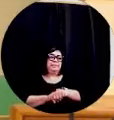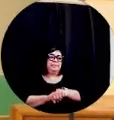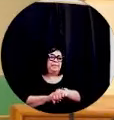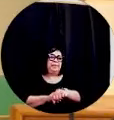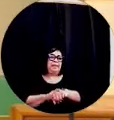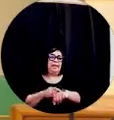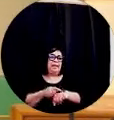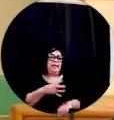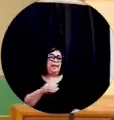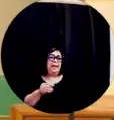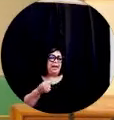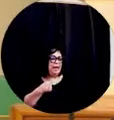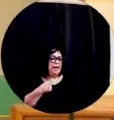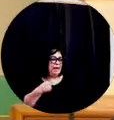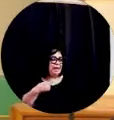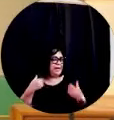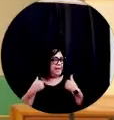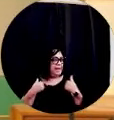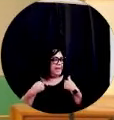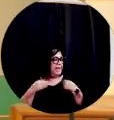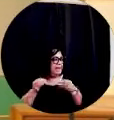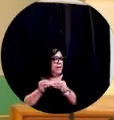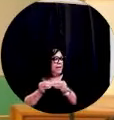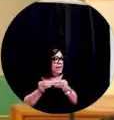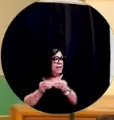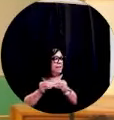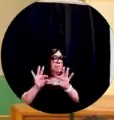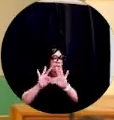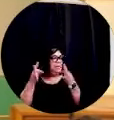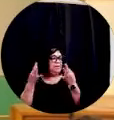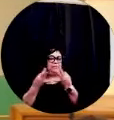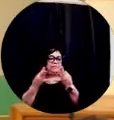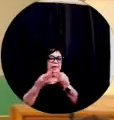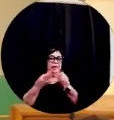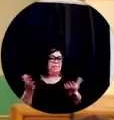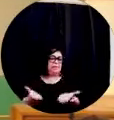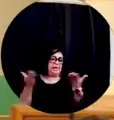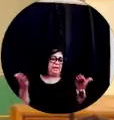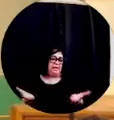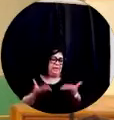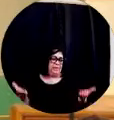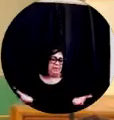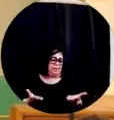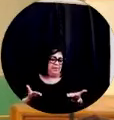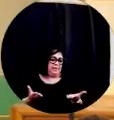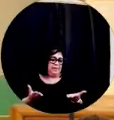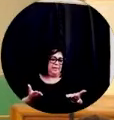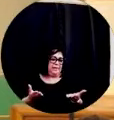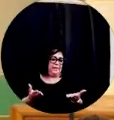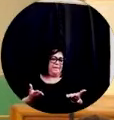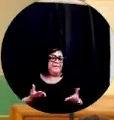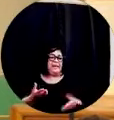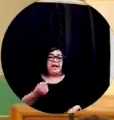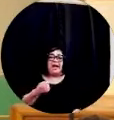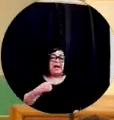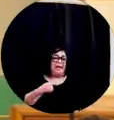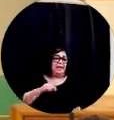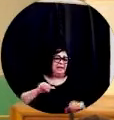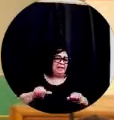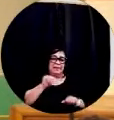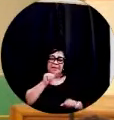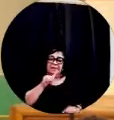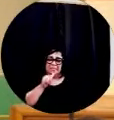some extended family here. It's hard to keep naming folks because you're going to miss somebody. So if I miss you, don't take it for granted. I have my brother-in-law